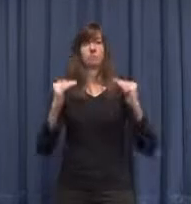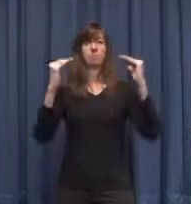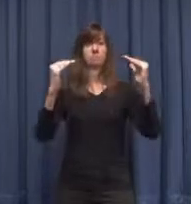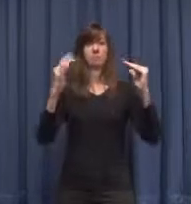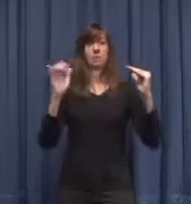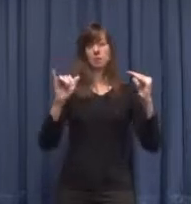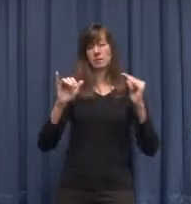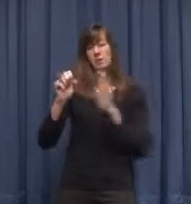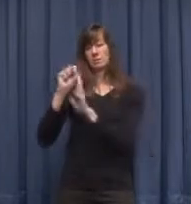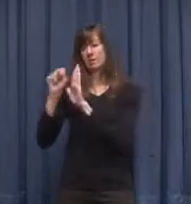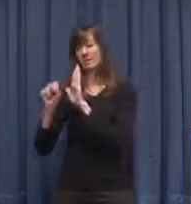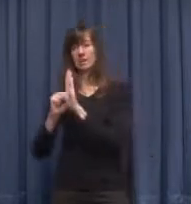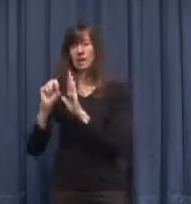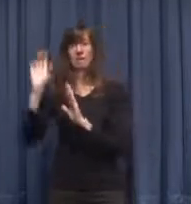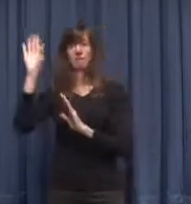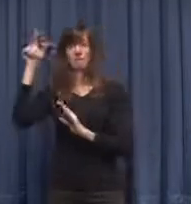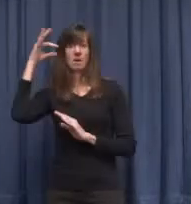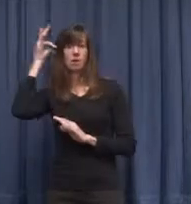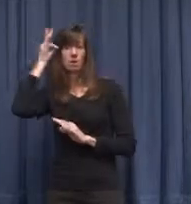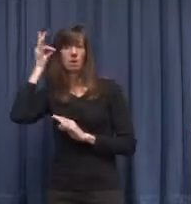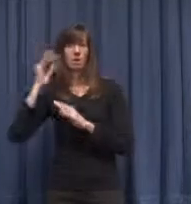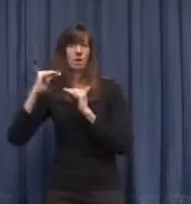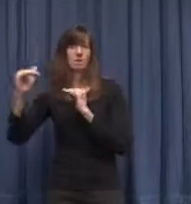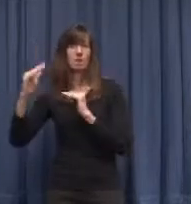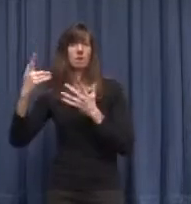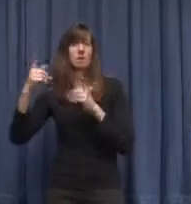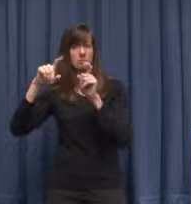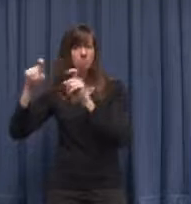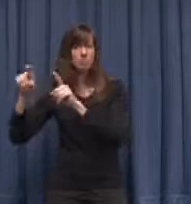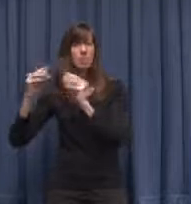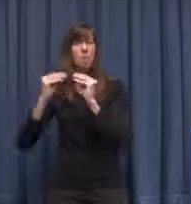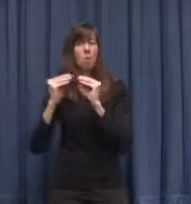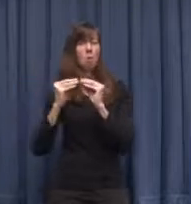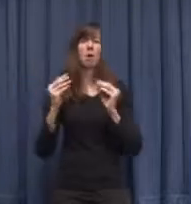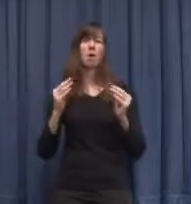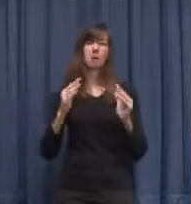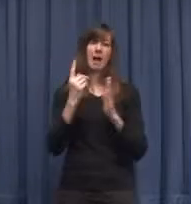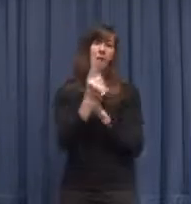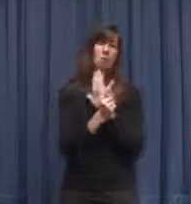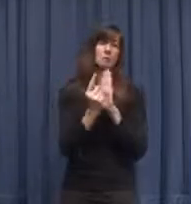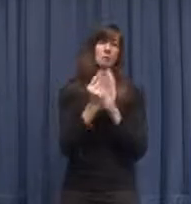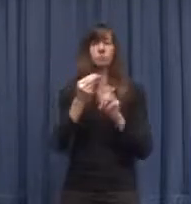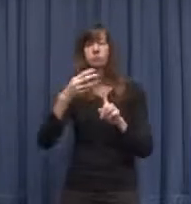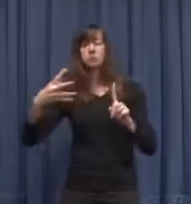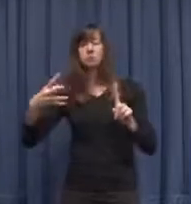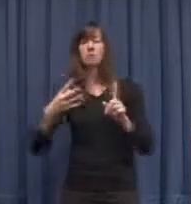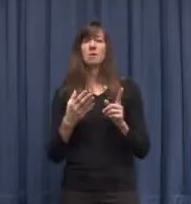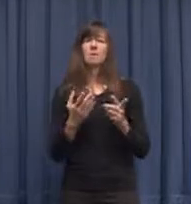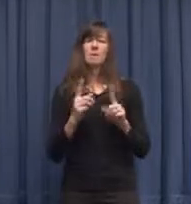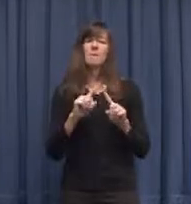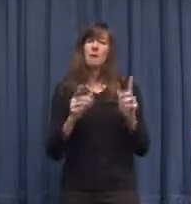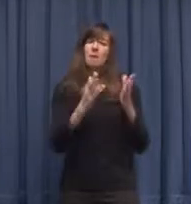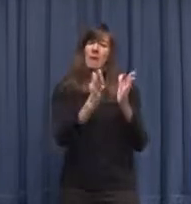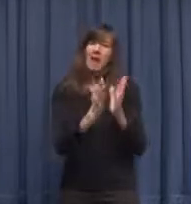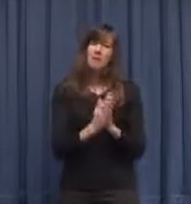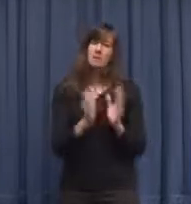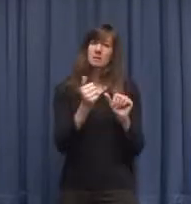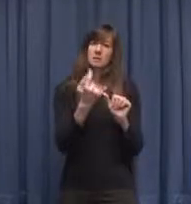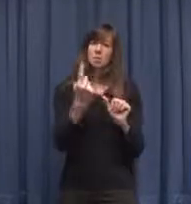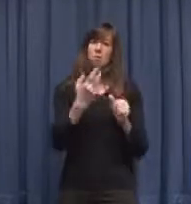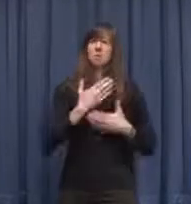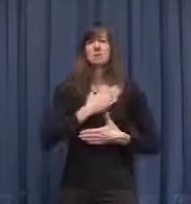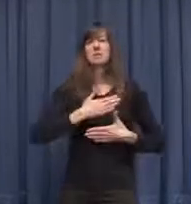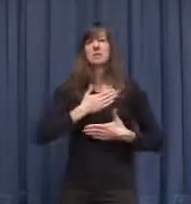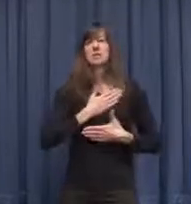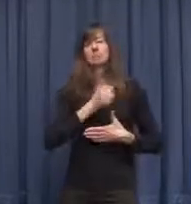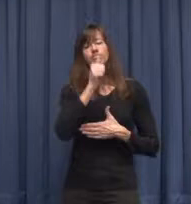staff and equipment and everything else. But I do ask everyone to try to understand that we need to try